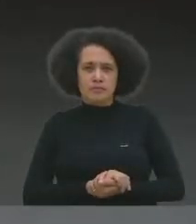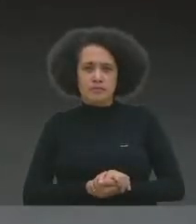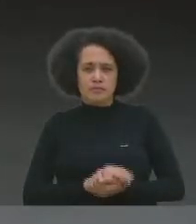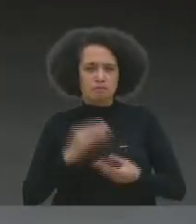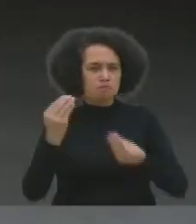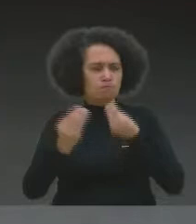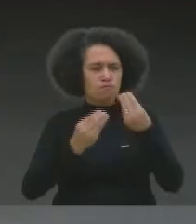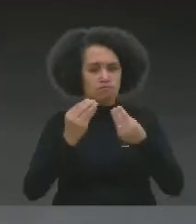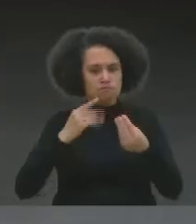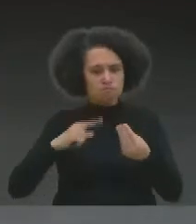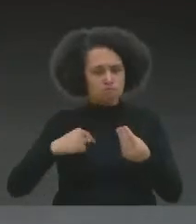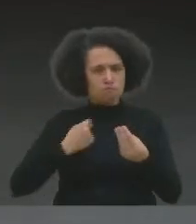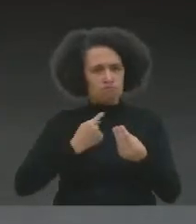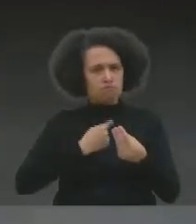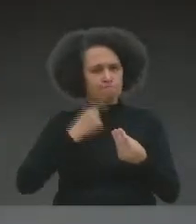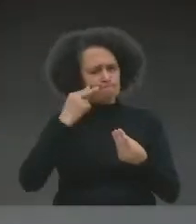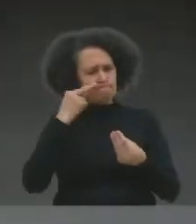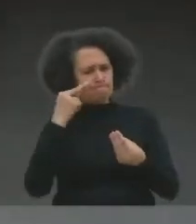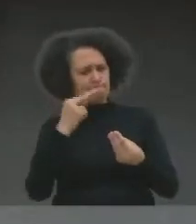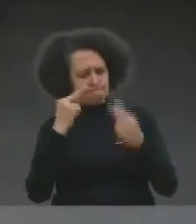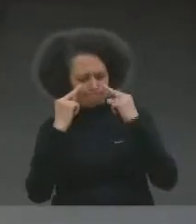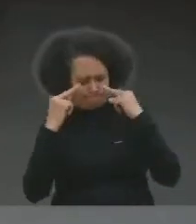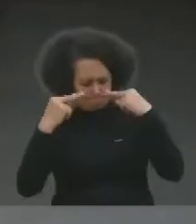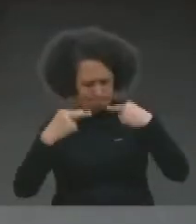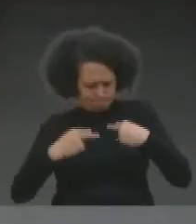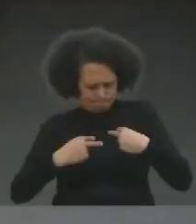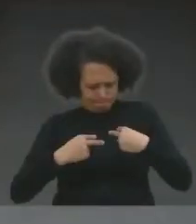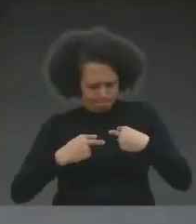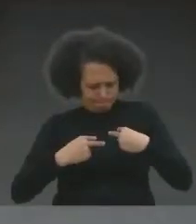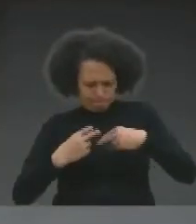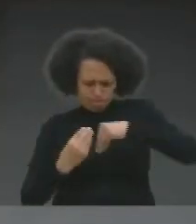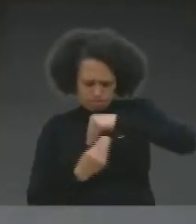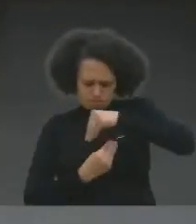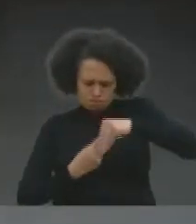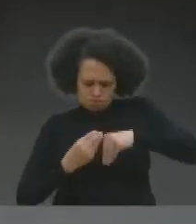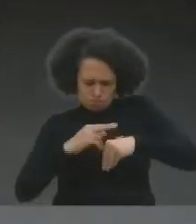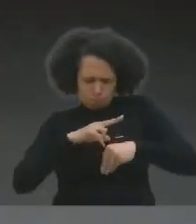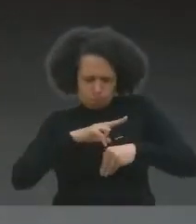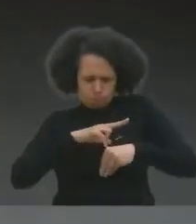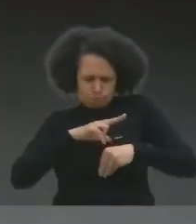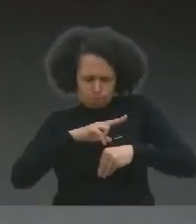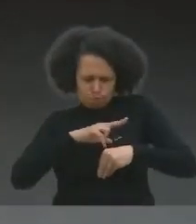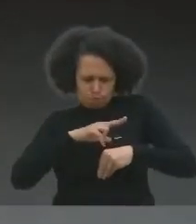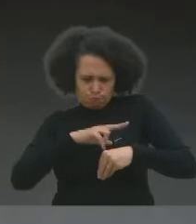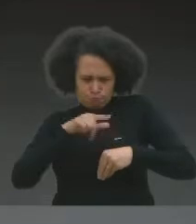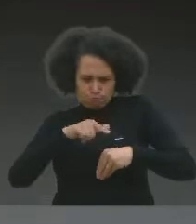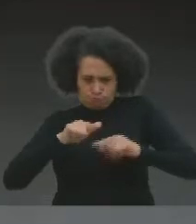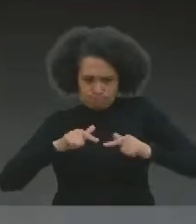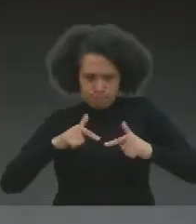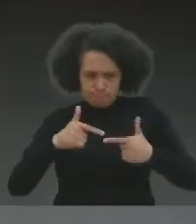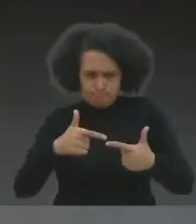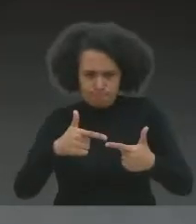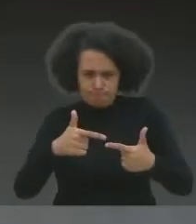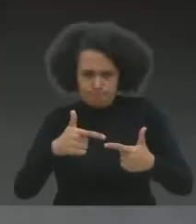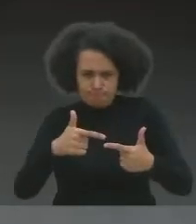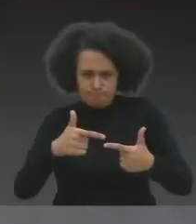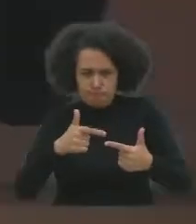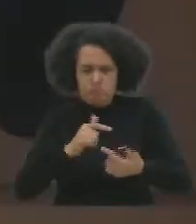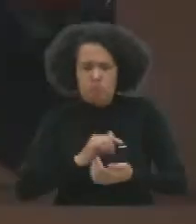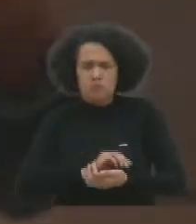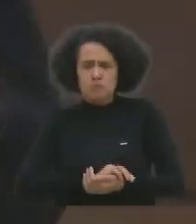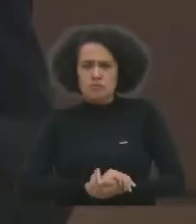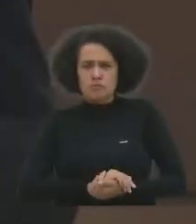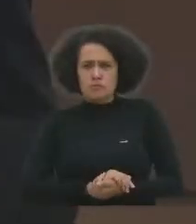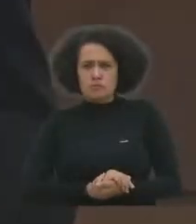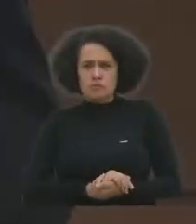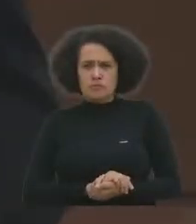que nós olhamos para nós mesmos num envolvimento pessoal nesta batalha? And I believe Father Roberto